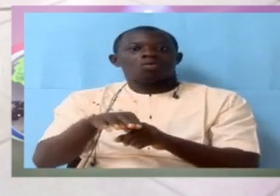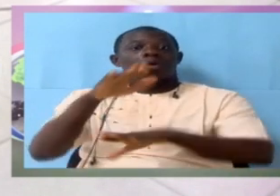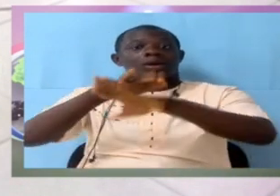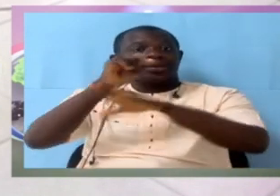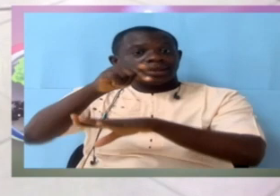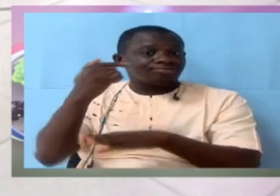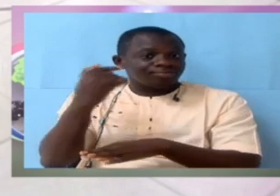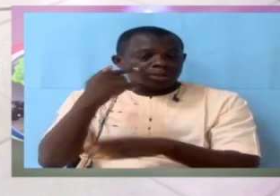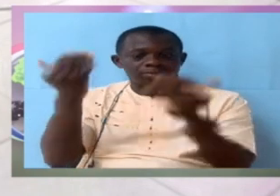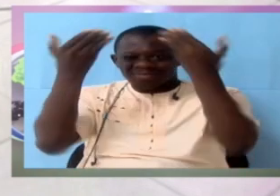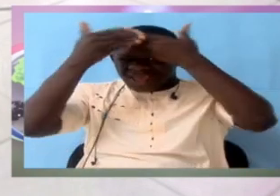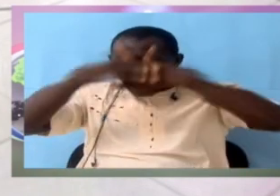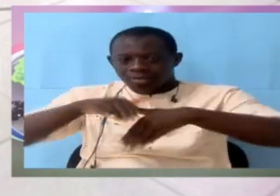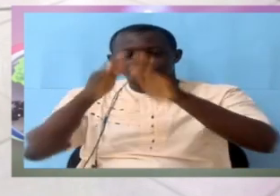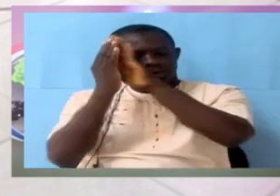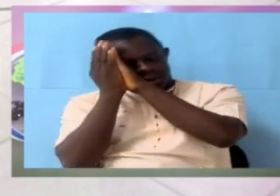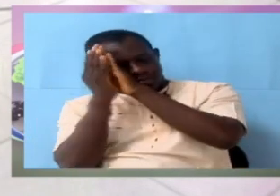the night there that day.